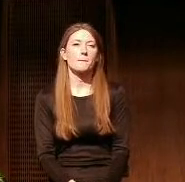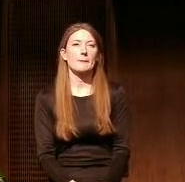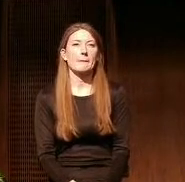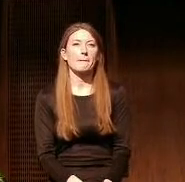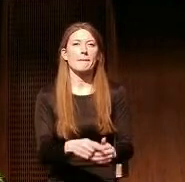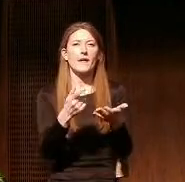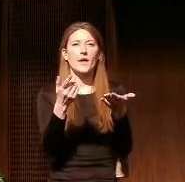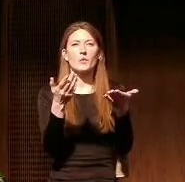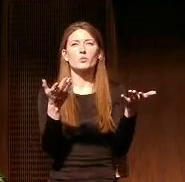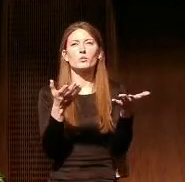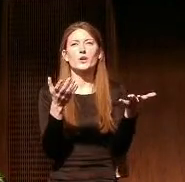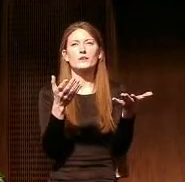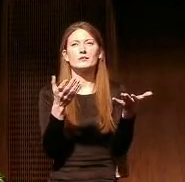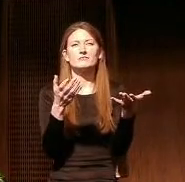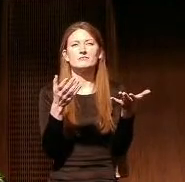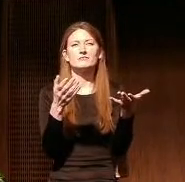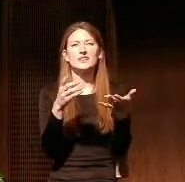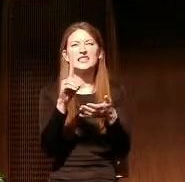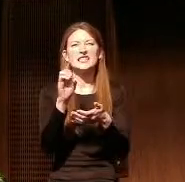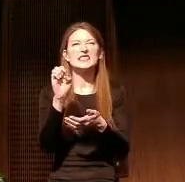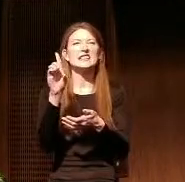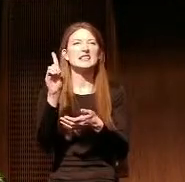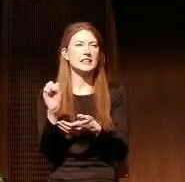What are some deeds?